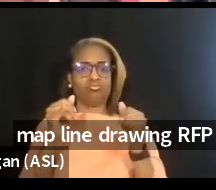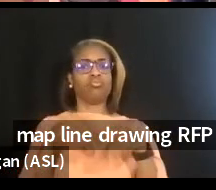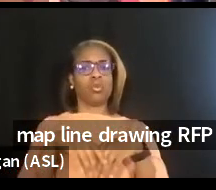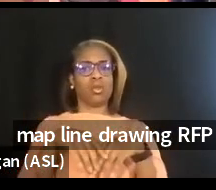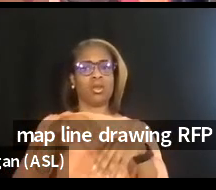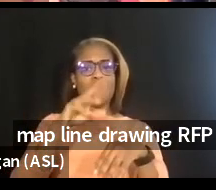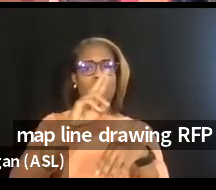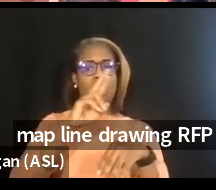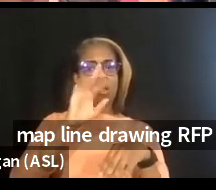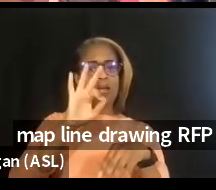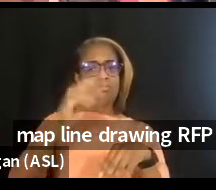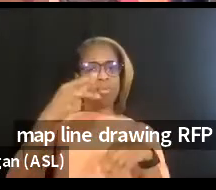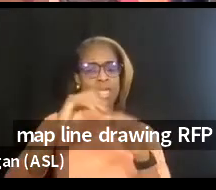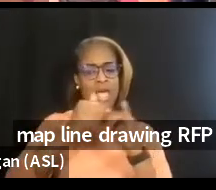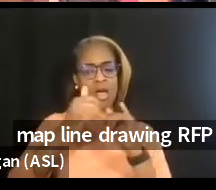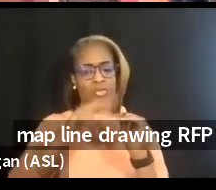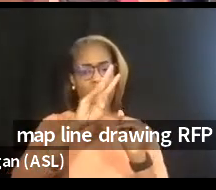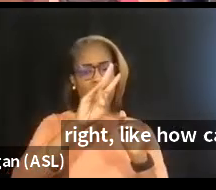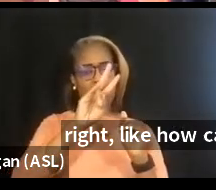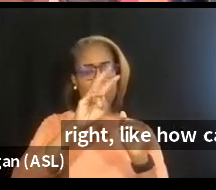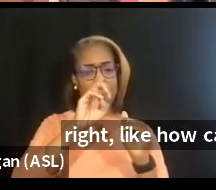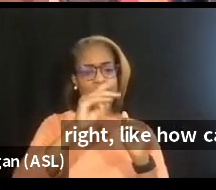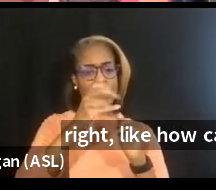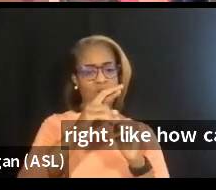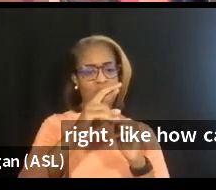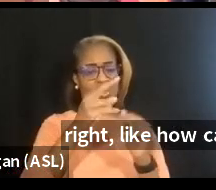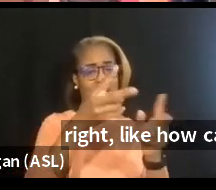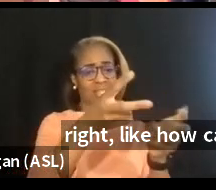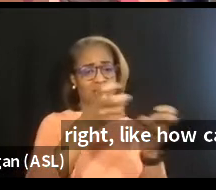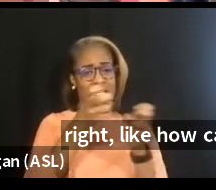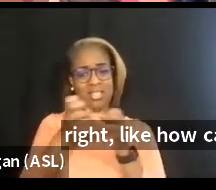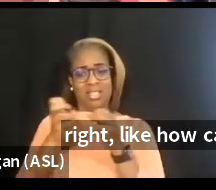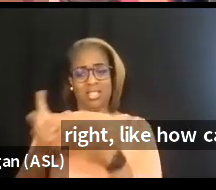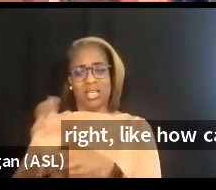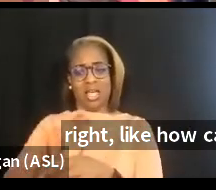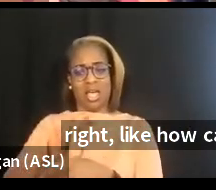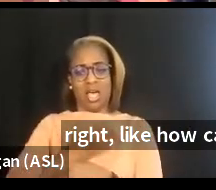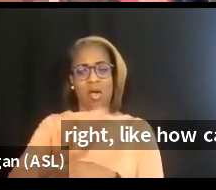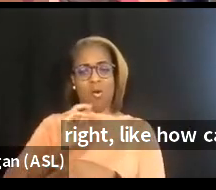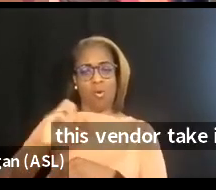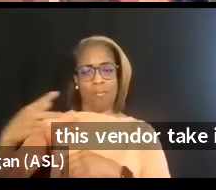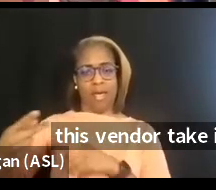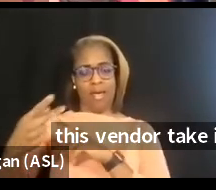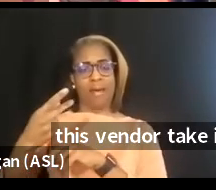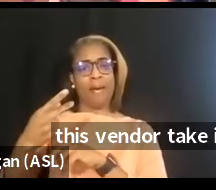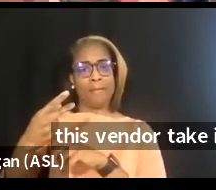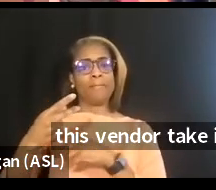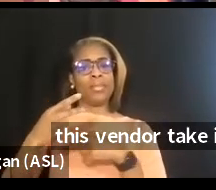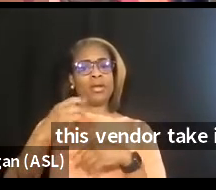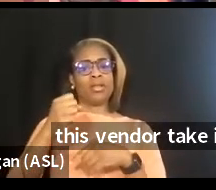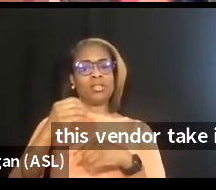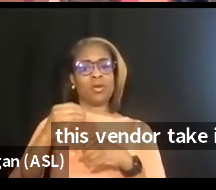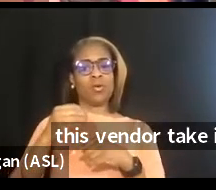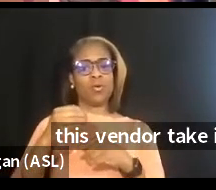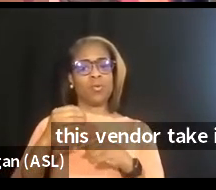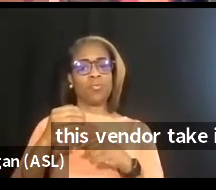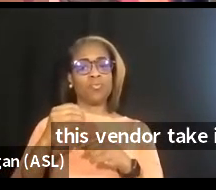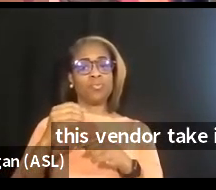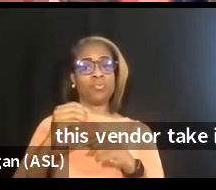how can this vendor take input and put it into our maps at our direction? And so by facilitating this sort